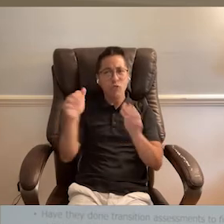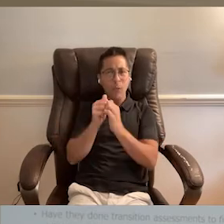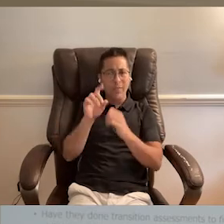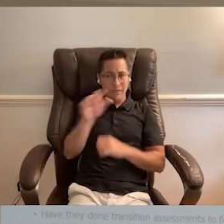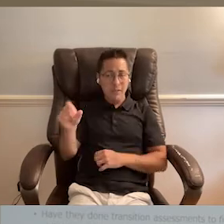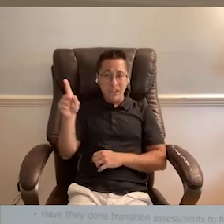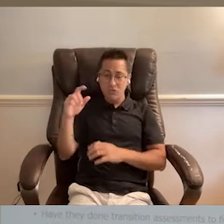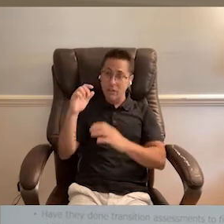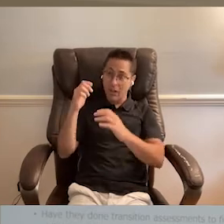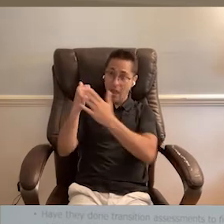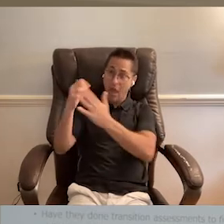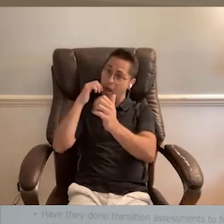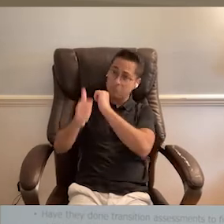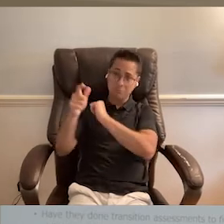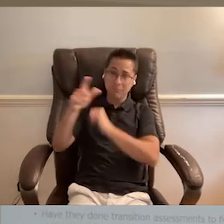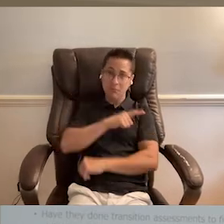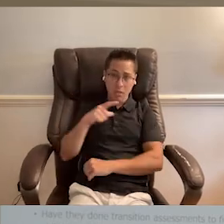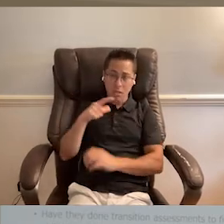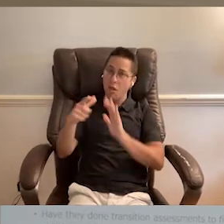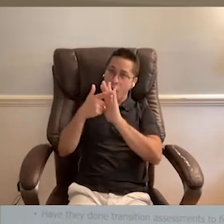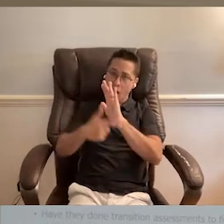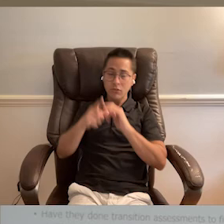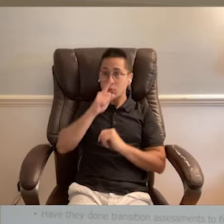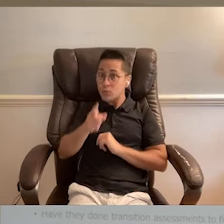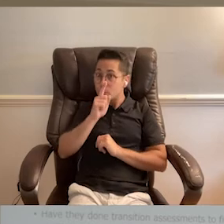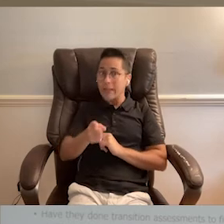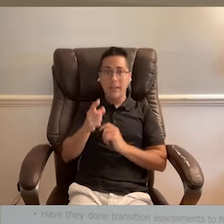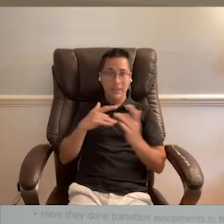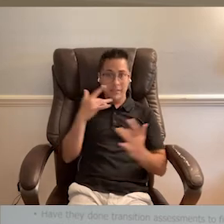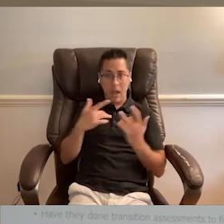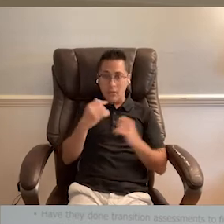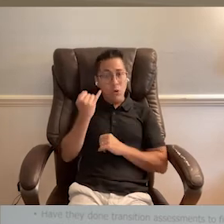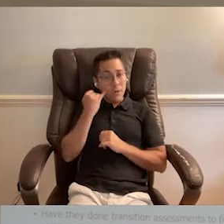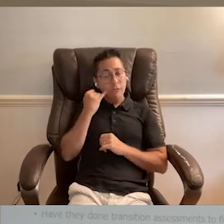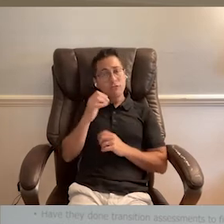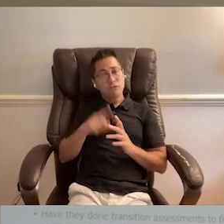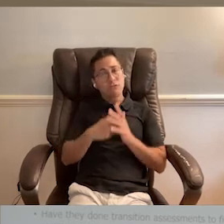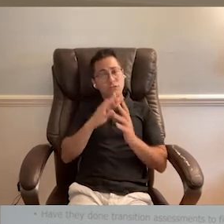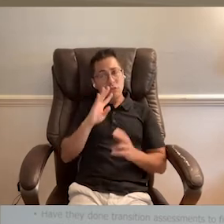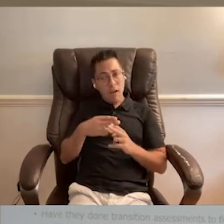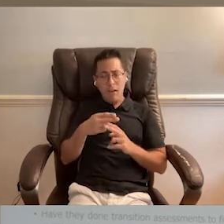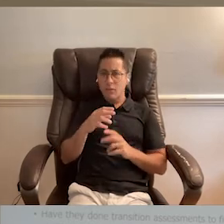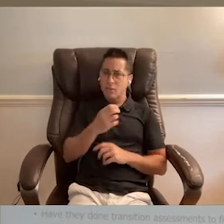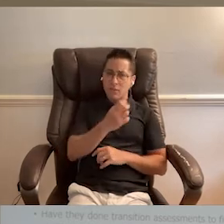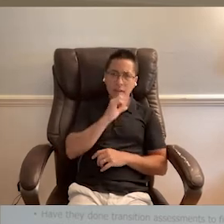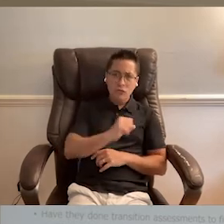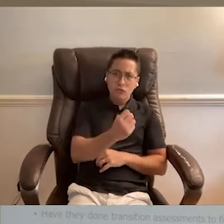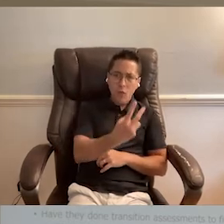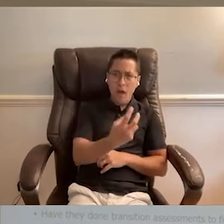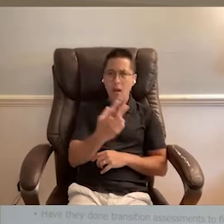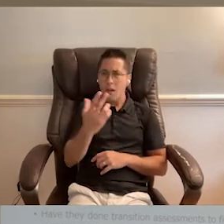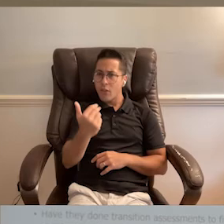really exciting. So when you start talking, so 12 and 13, you should be doing